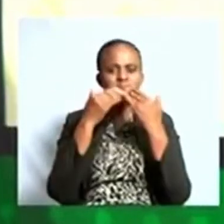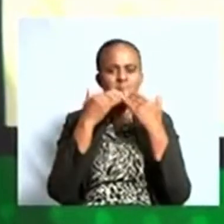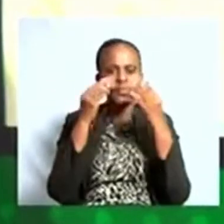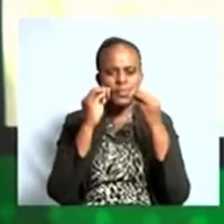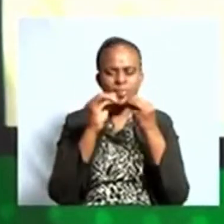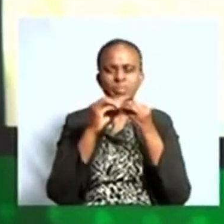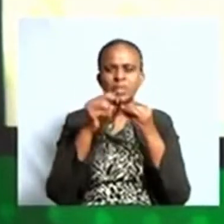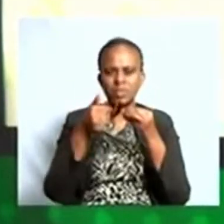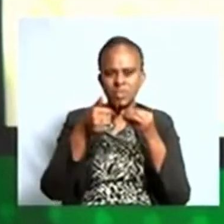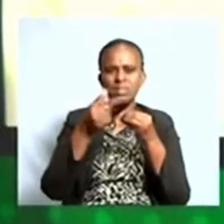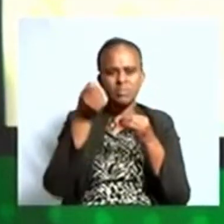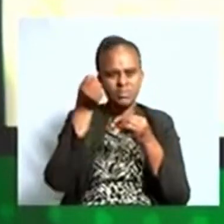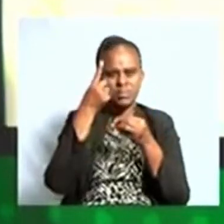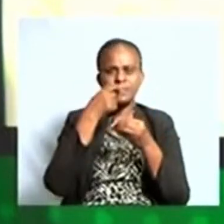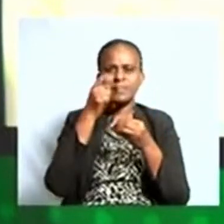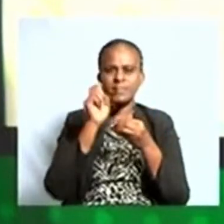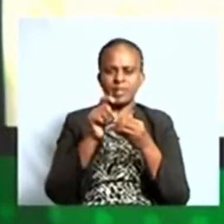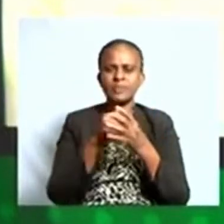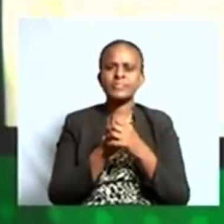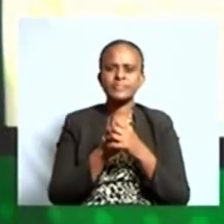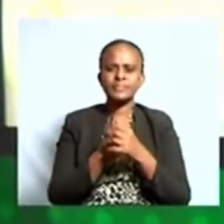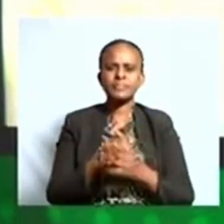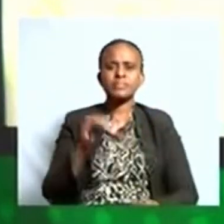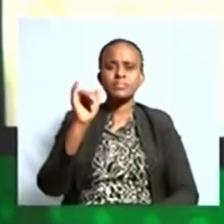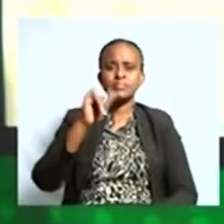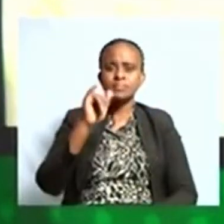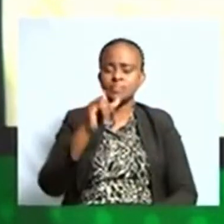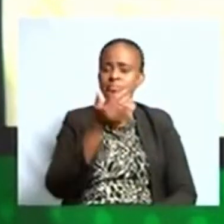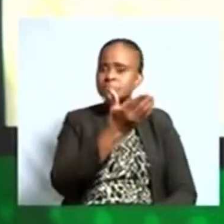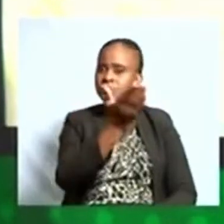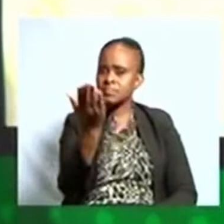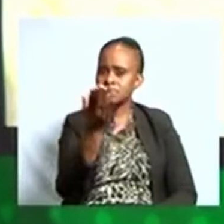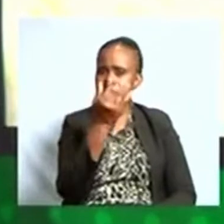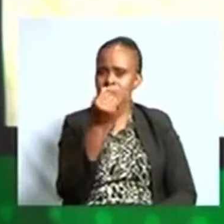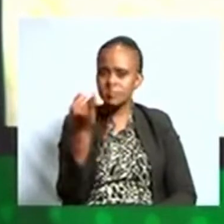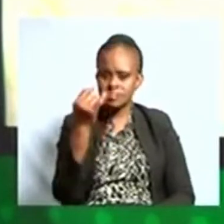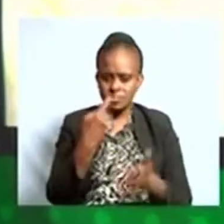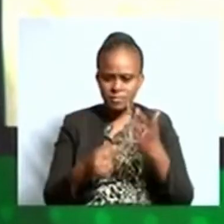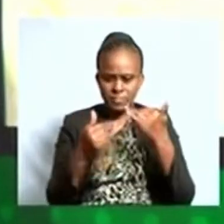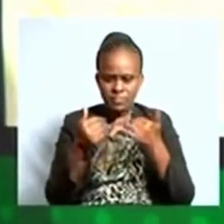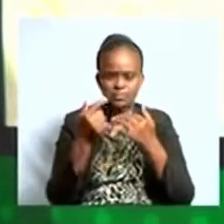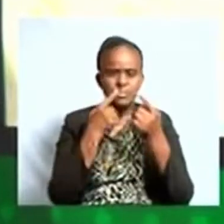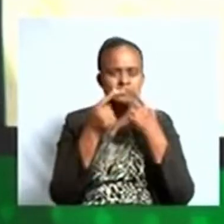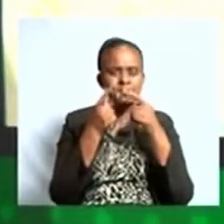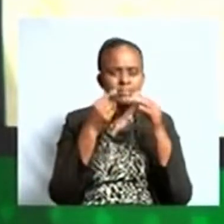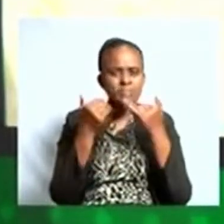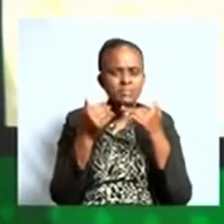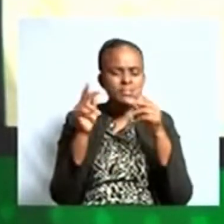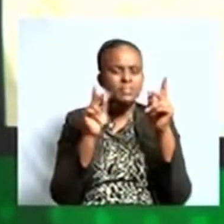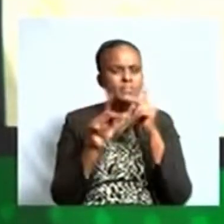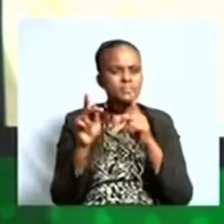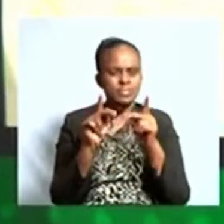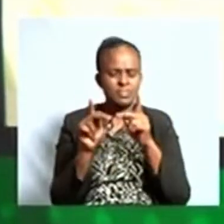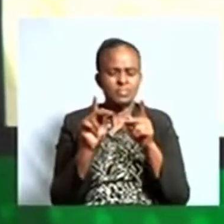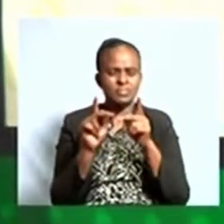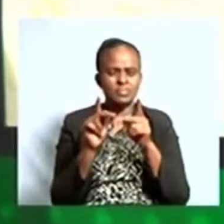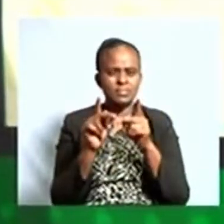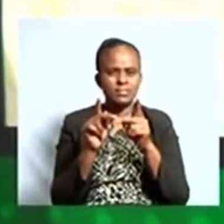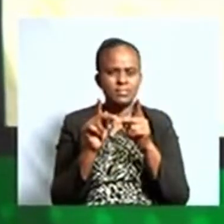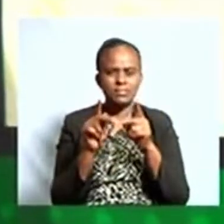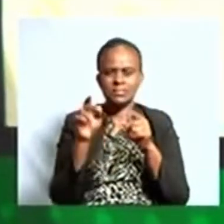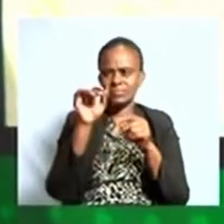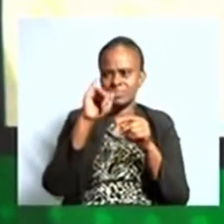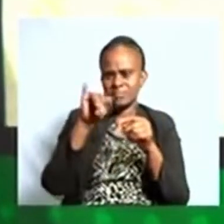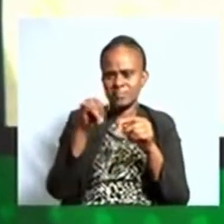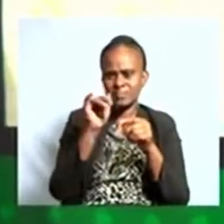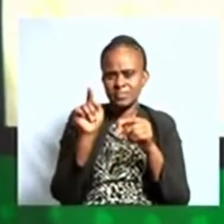you must understand, Paulsen, that these issues that are being raised by the people, particularly Jacob in